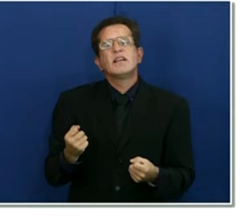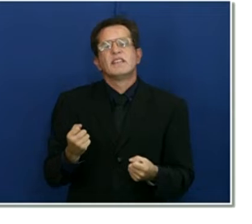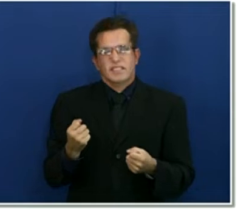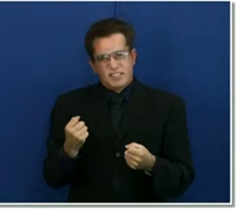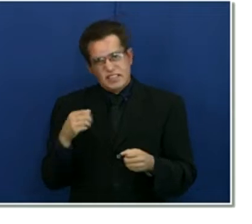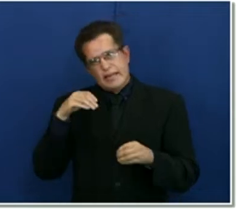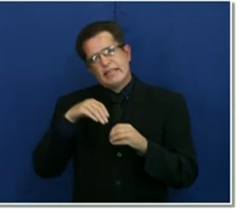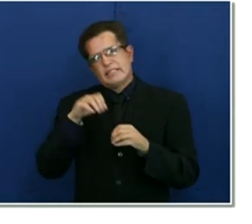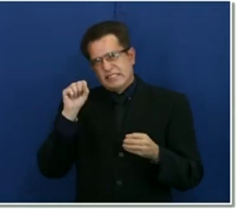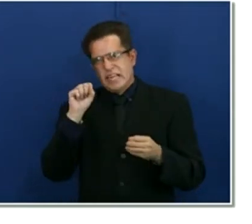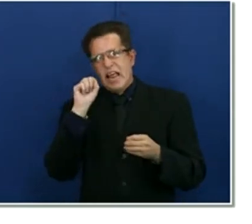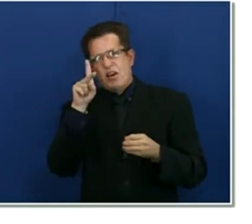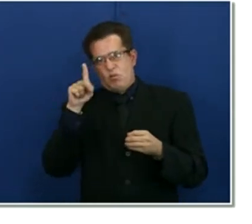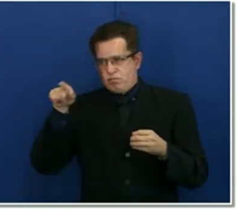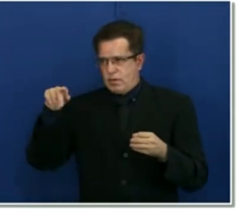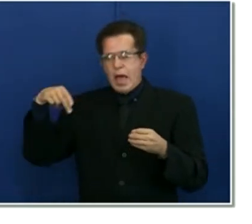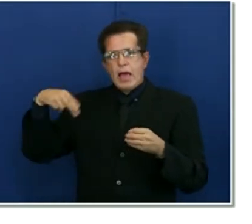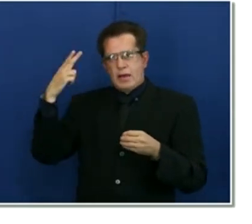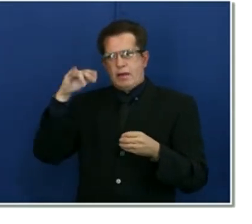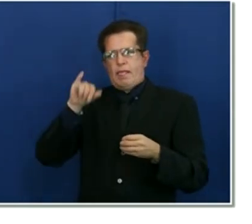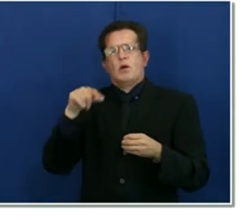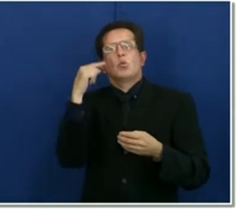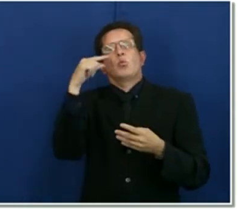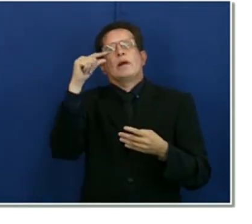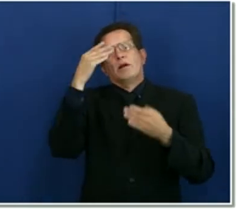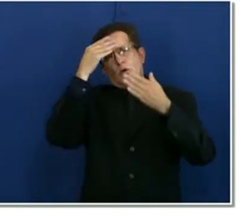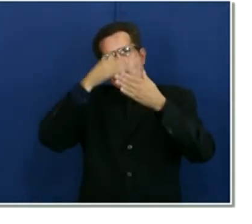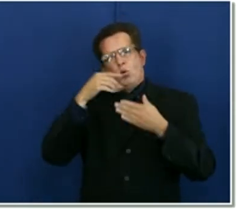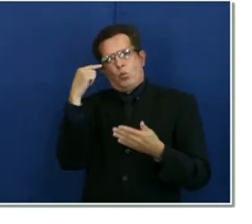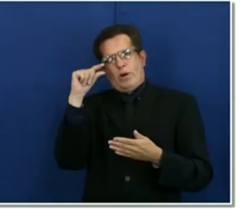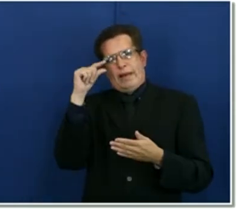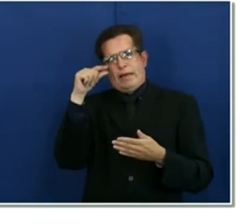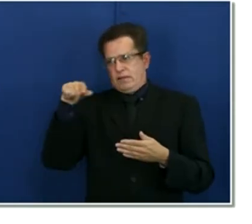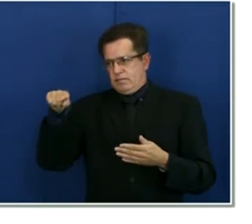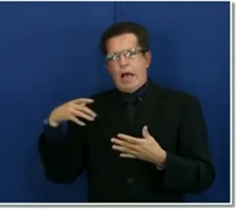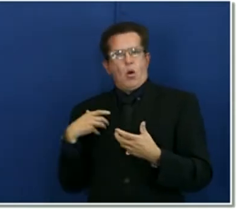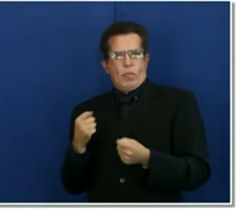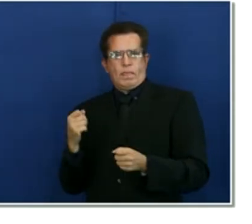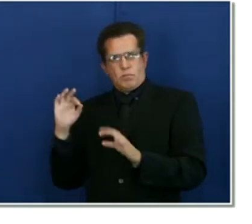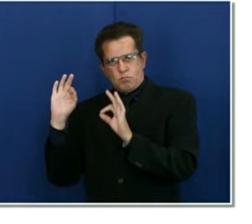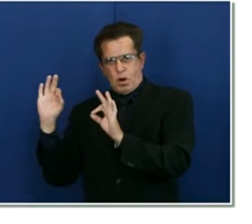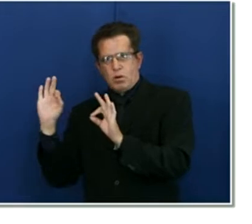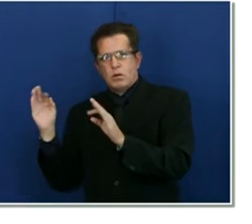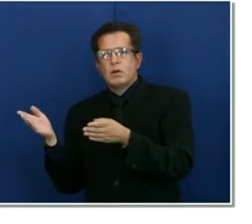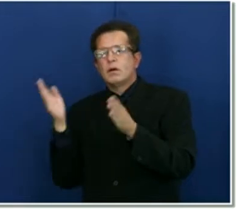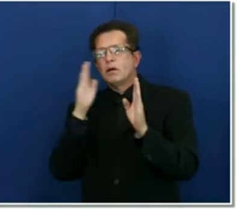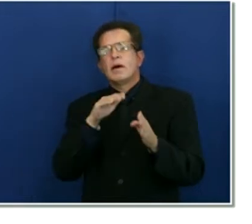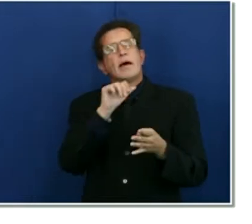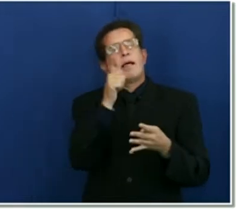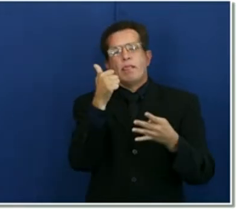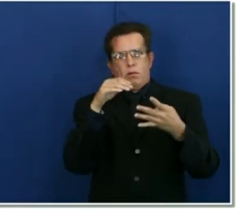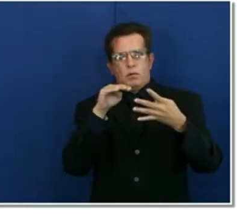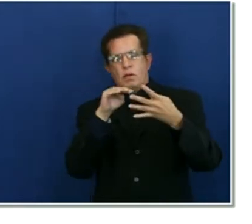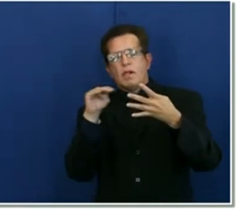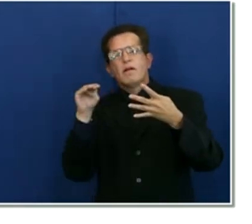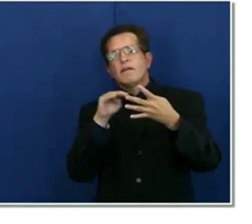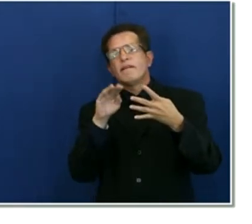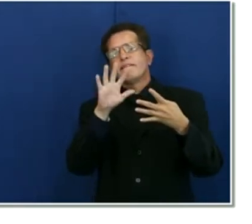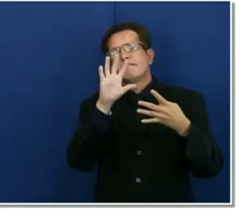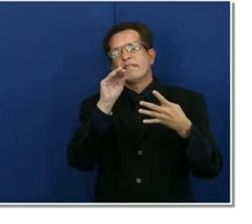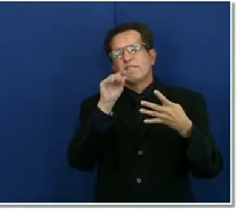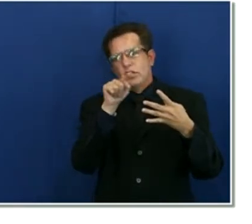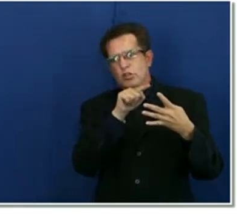San Diego, and these are all in dark green. The next highest group is in the 50 to 75th